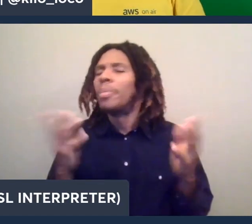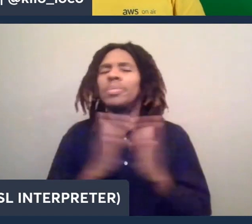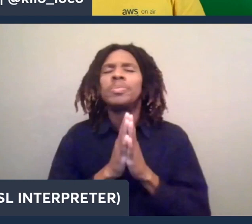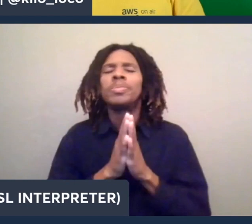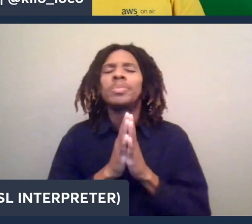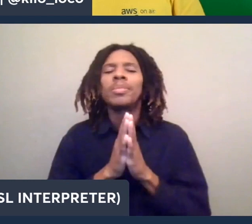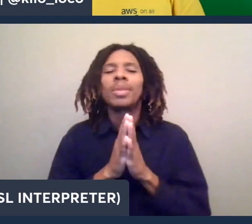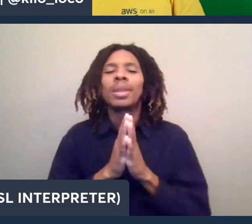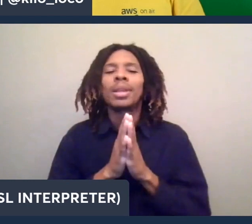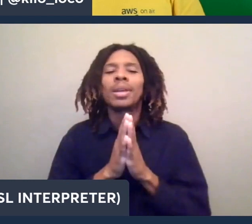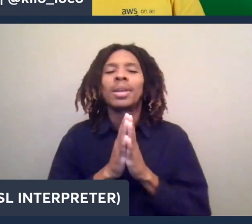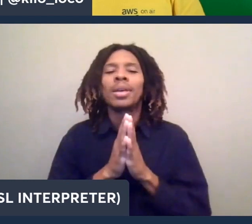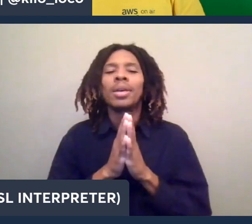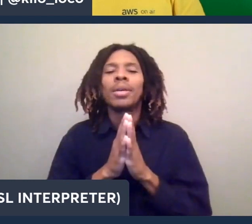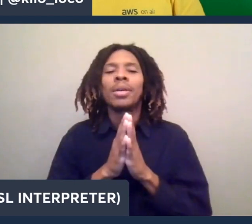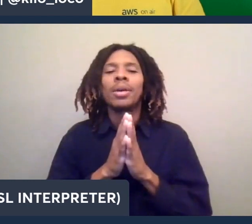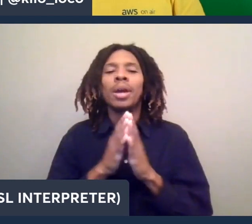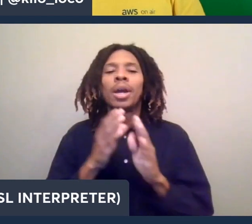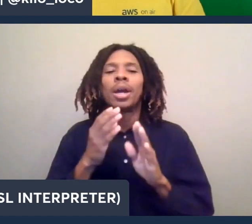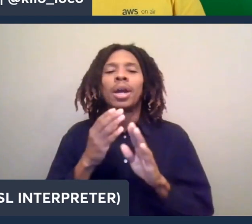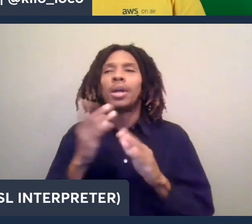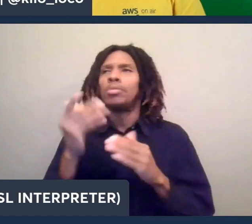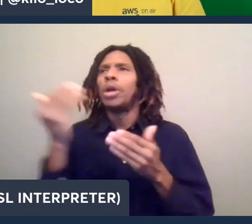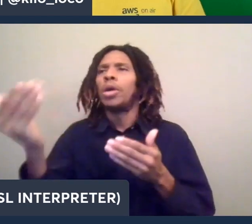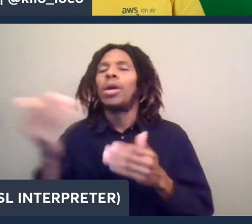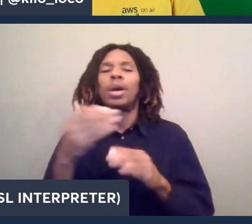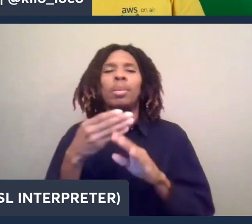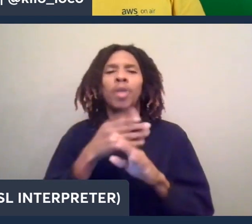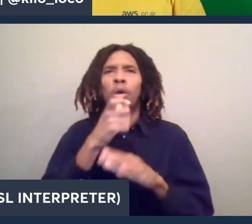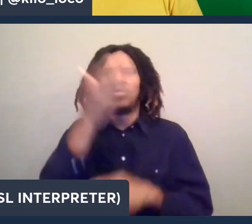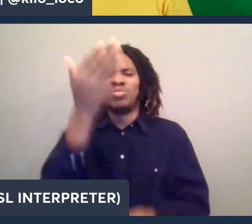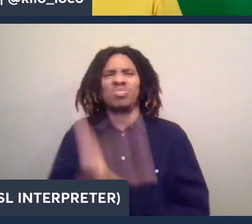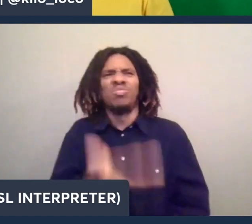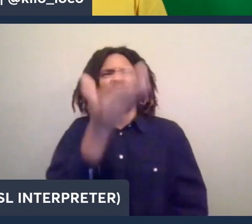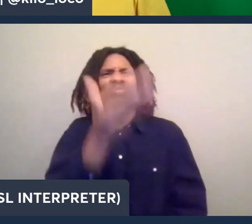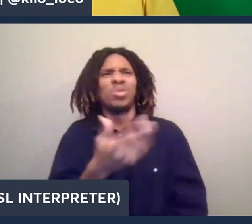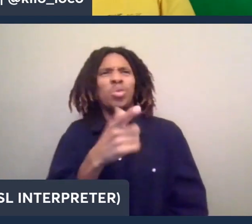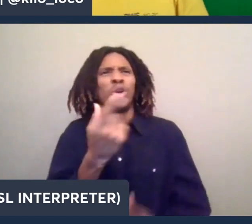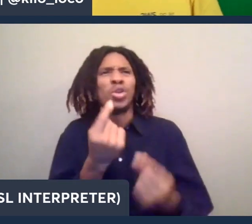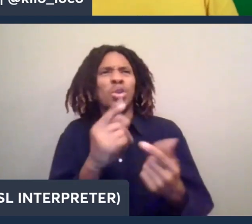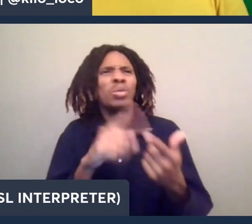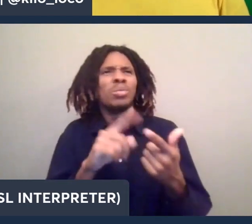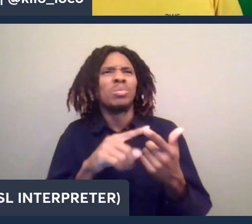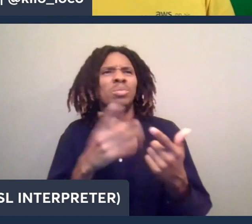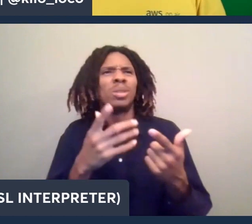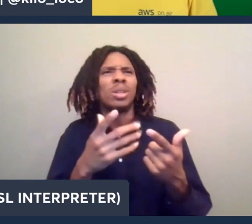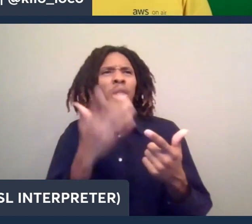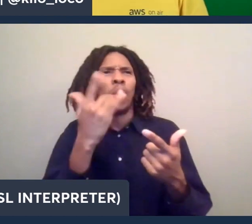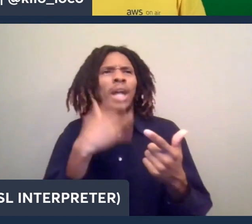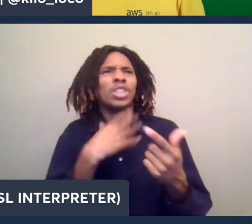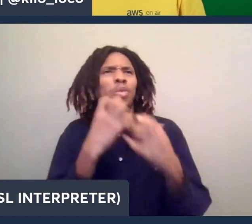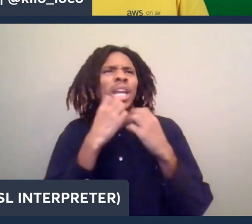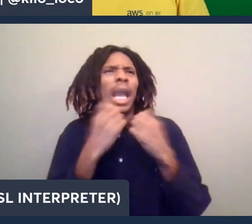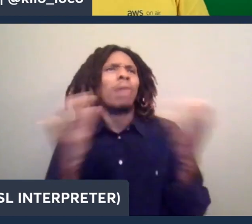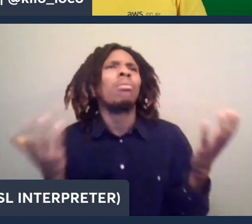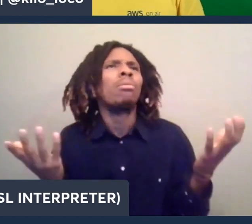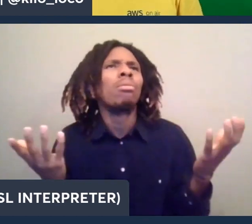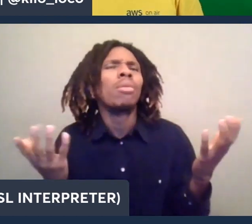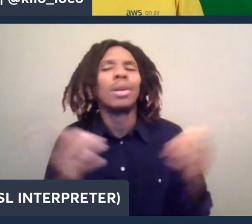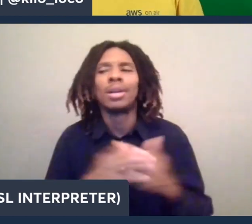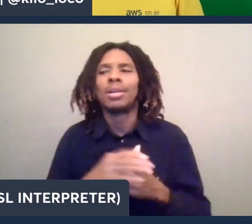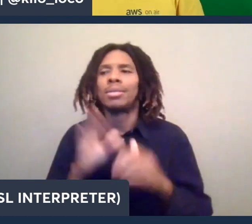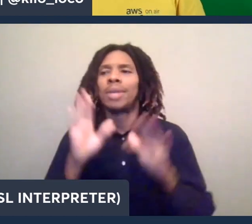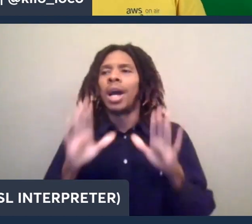right. Before we go ahead. What, tell us who. Who are you? What do you do? And, well, why should we care? Awesome.